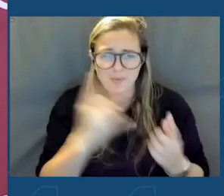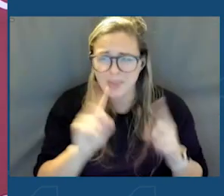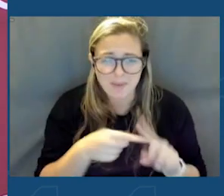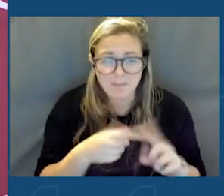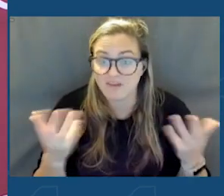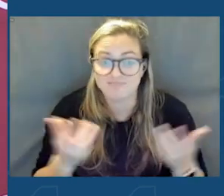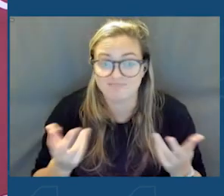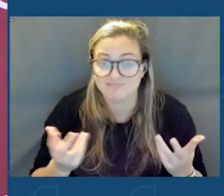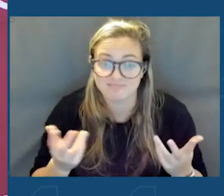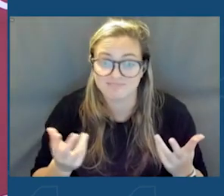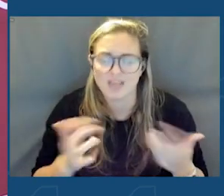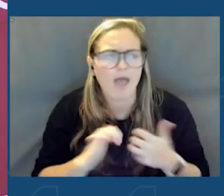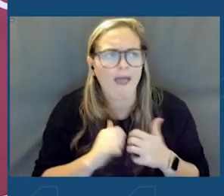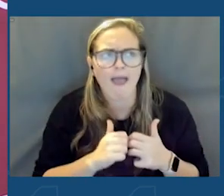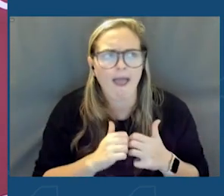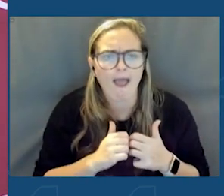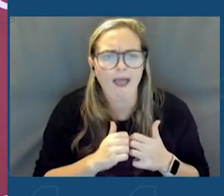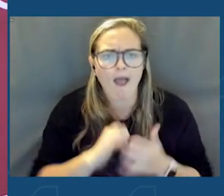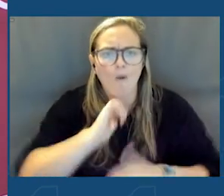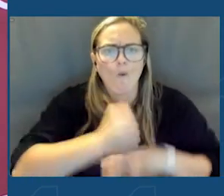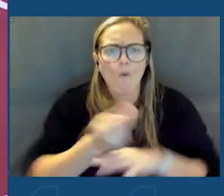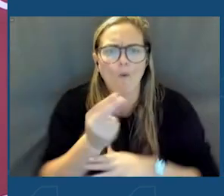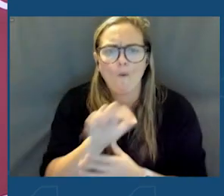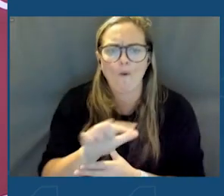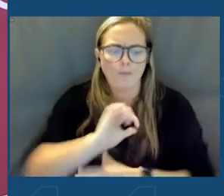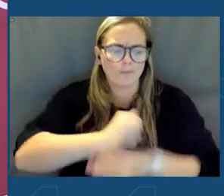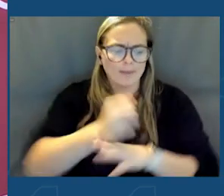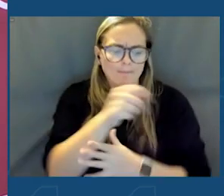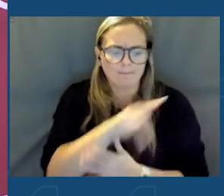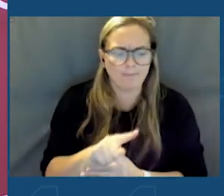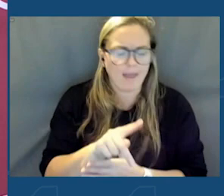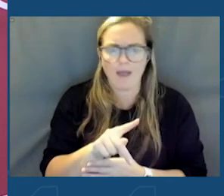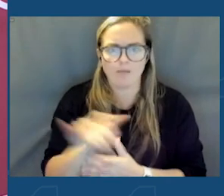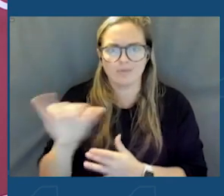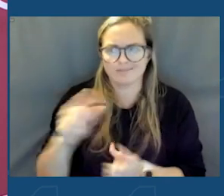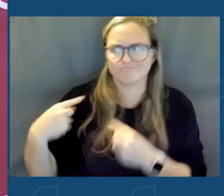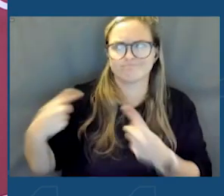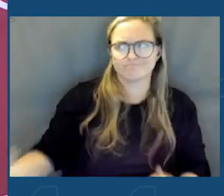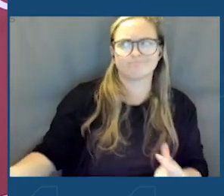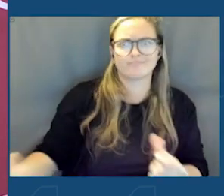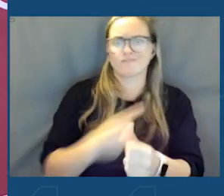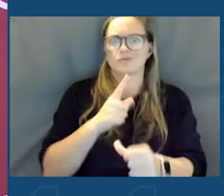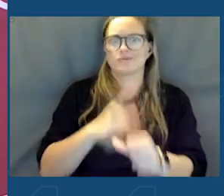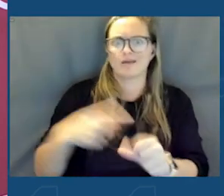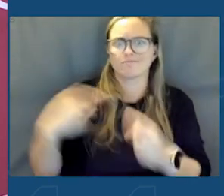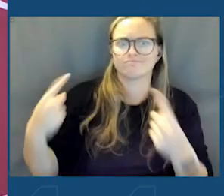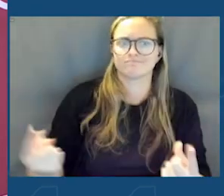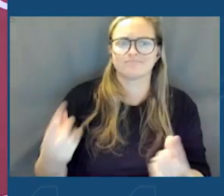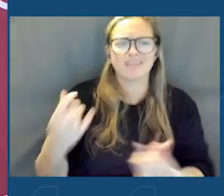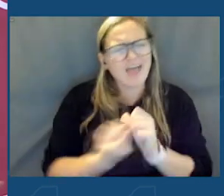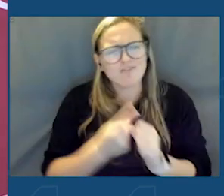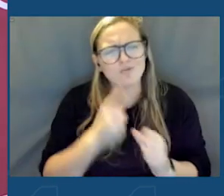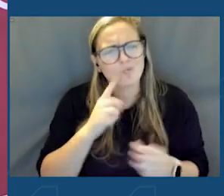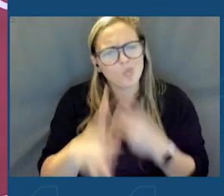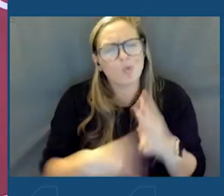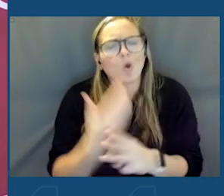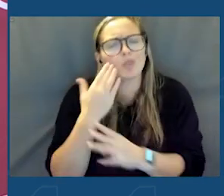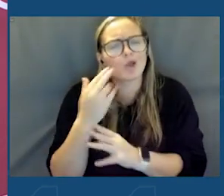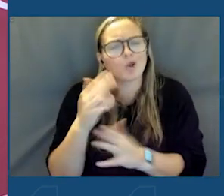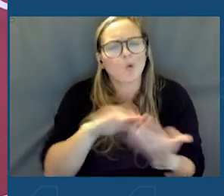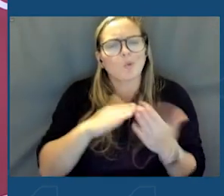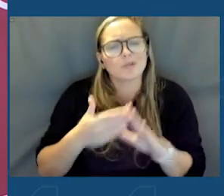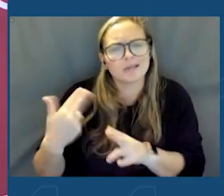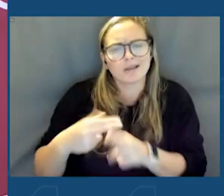about how do we put Harlem on the map like never, ever before? Because everybody around the world knows Harlem. I mean, it's a very